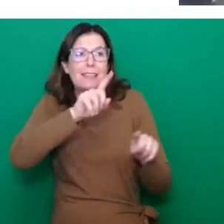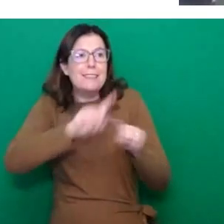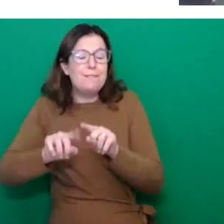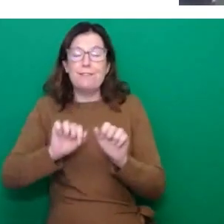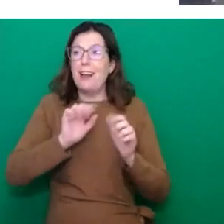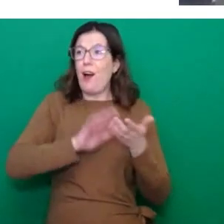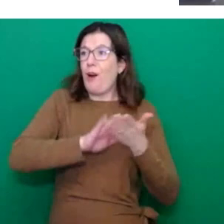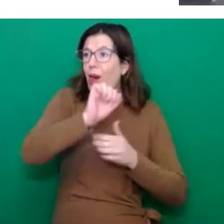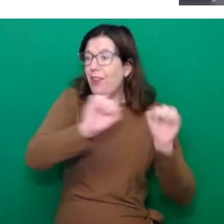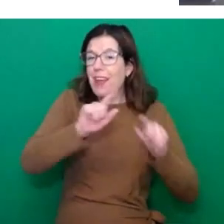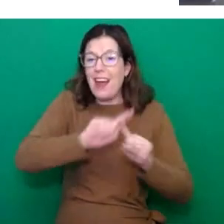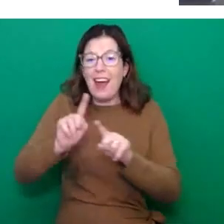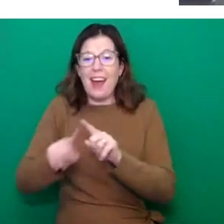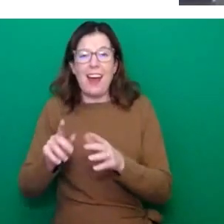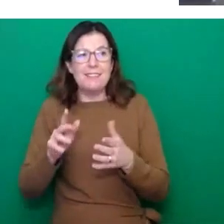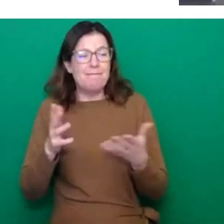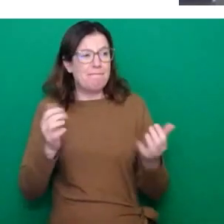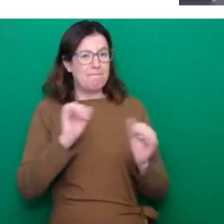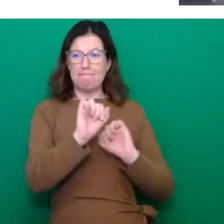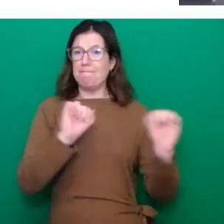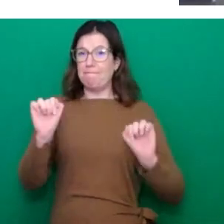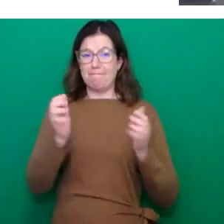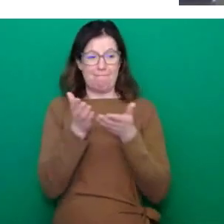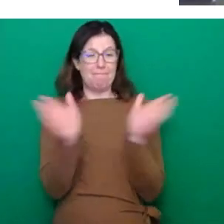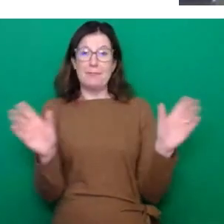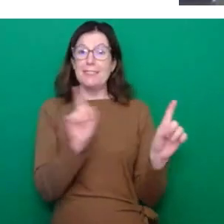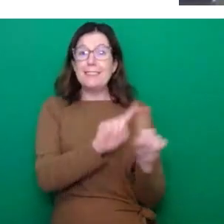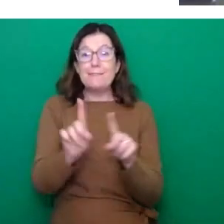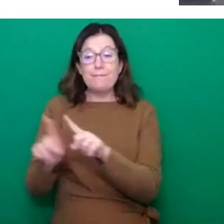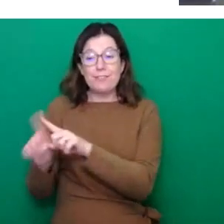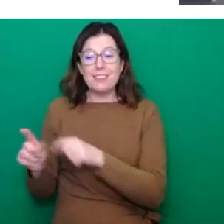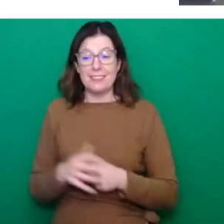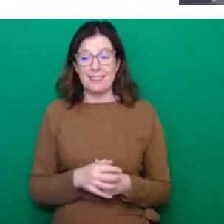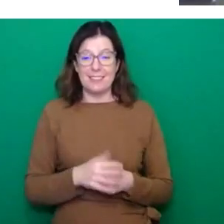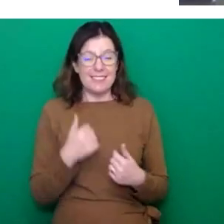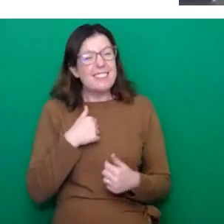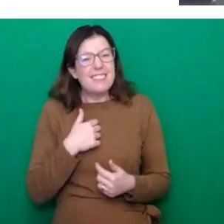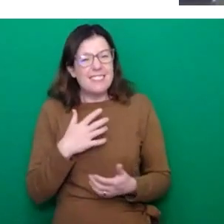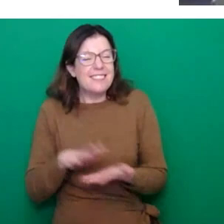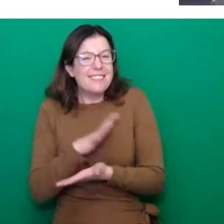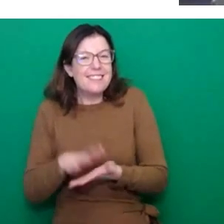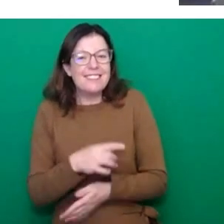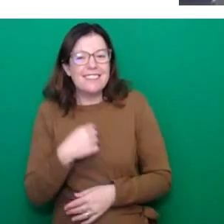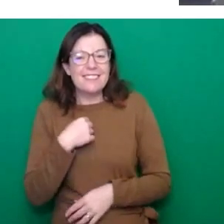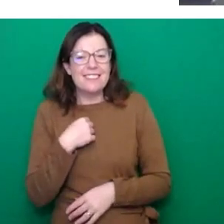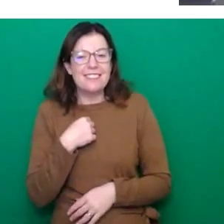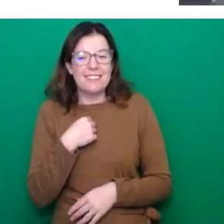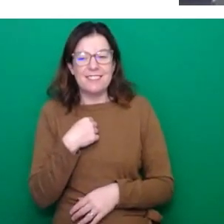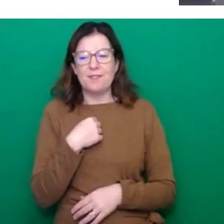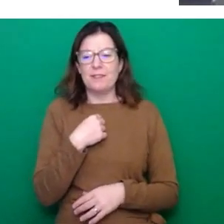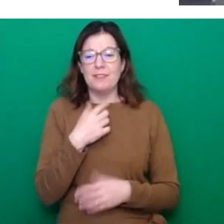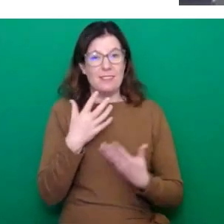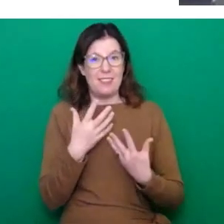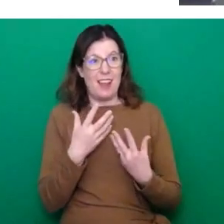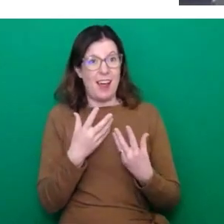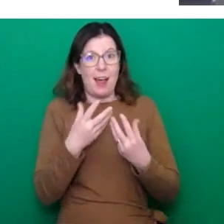cultures, elderly people, and everyone is different. So I quite like that. Obviously, helping people